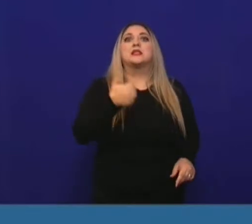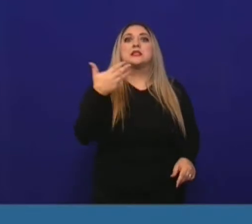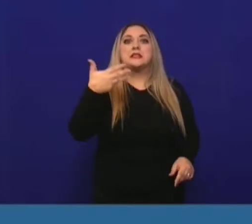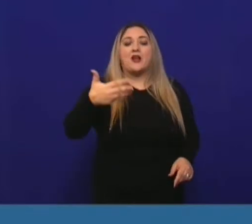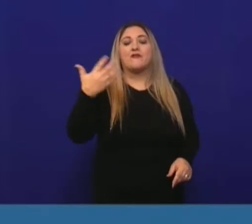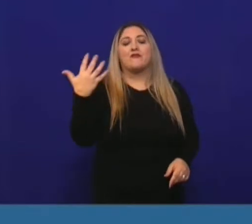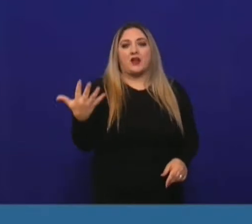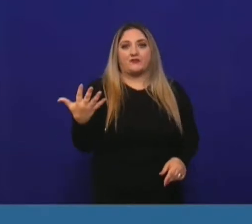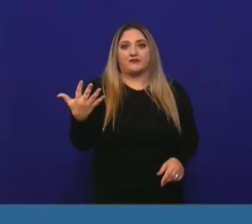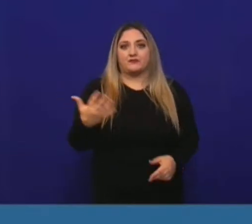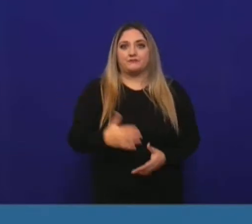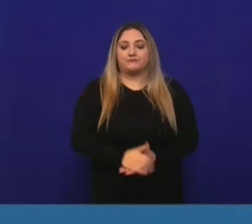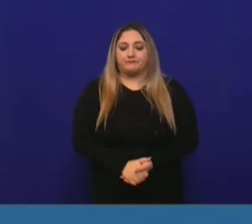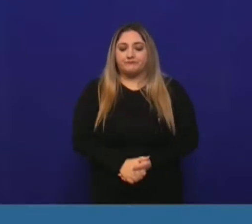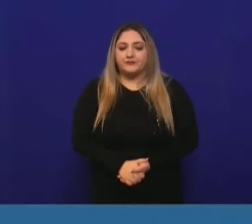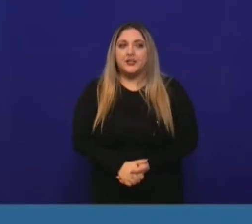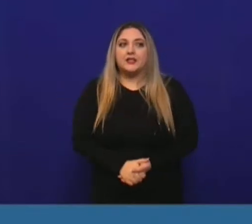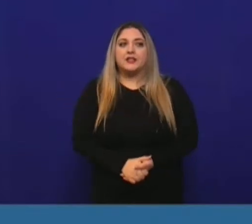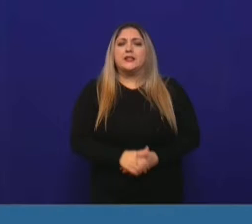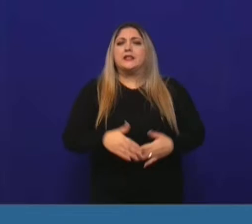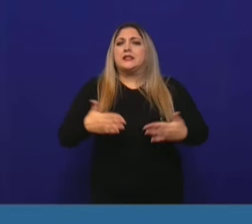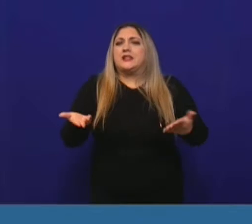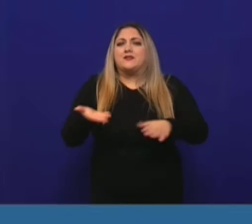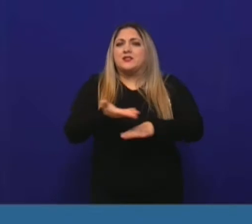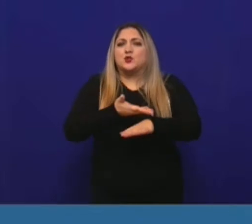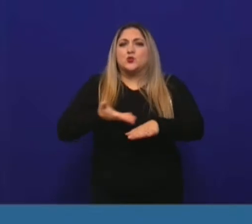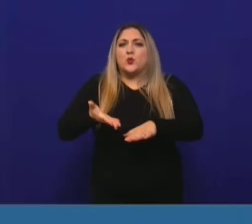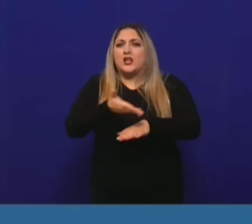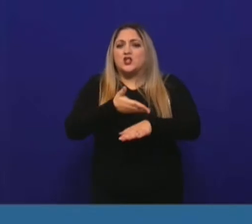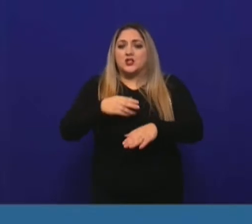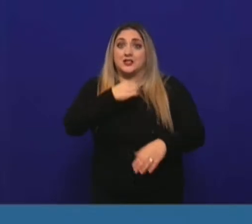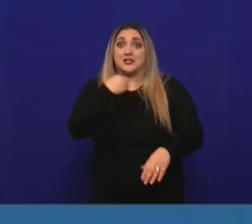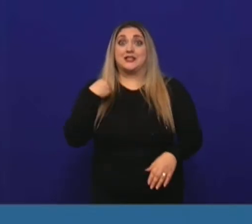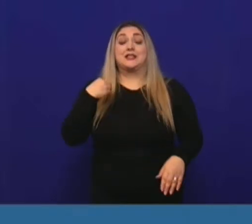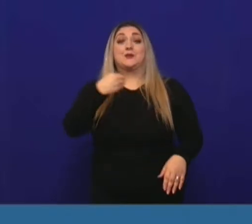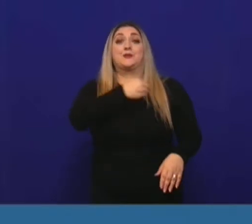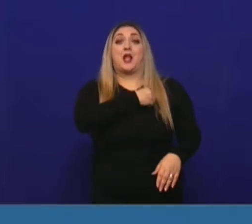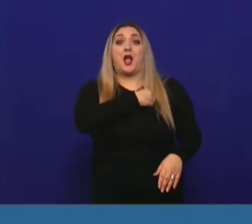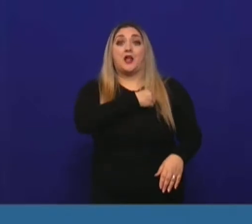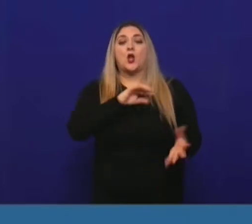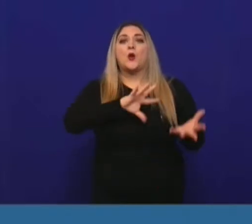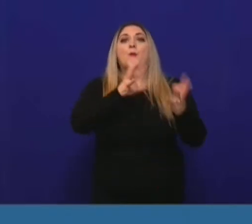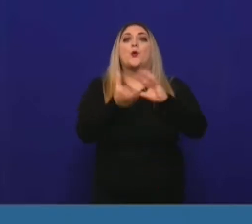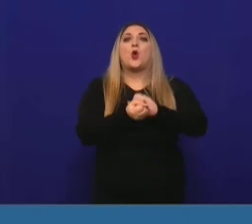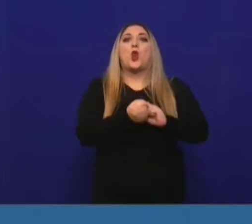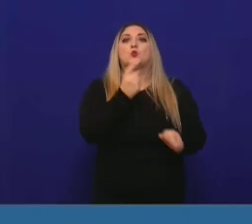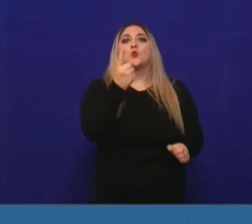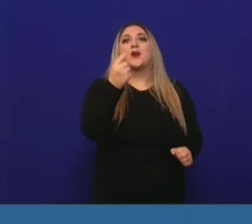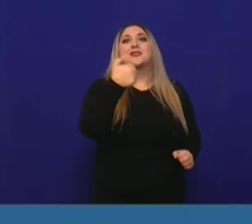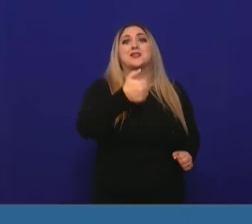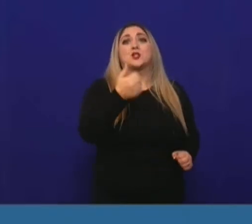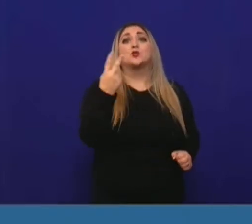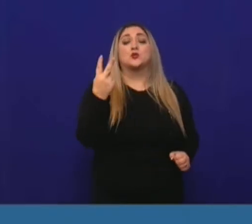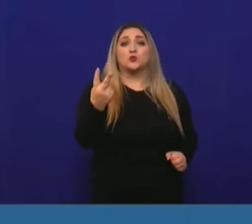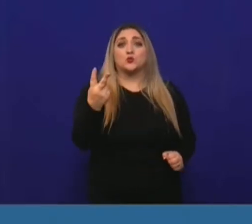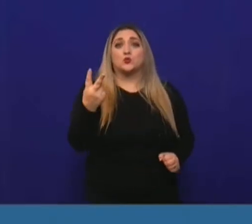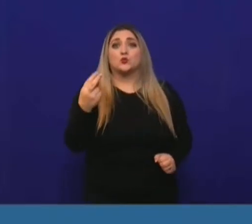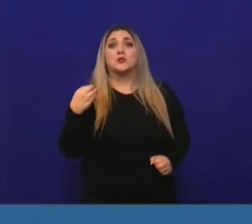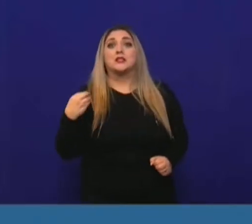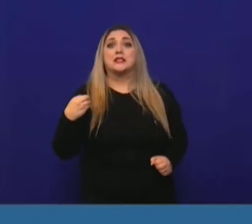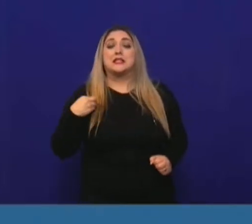2,695. X'inhi s-sitwazzjoni fl-isptarijiet tagħna għandna total ta' 162 cases li huma qegħdin